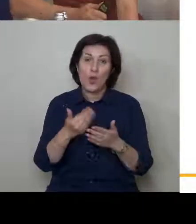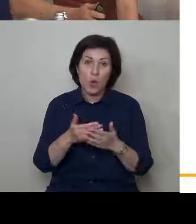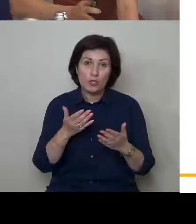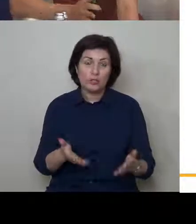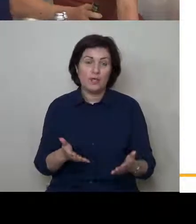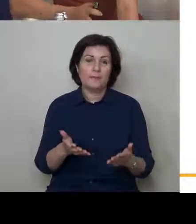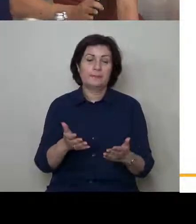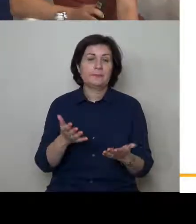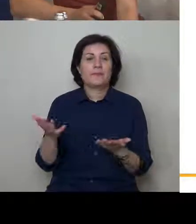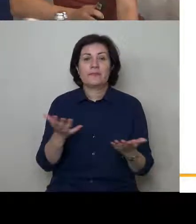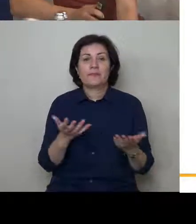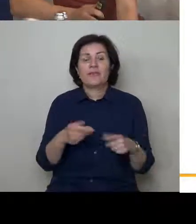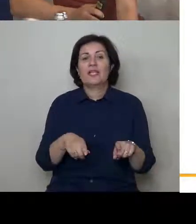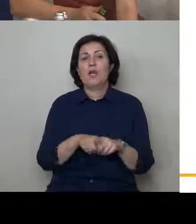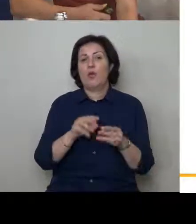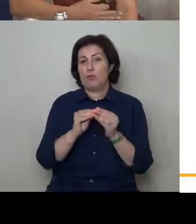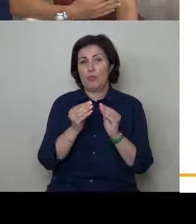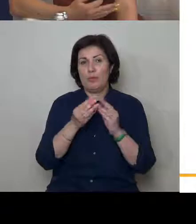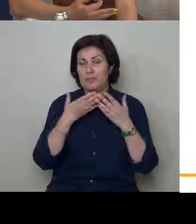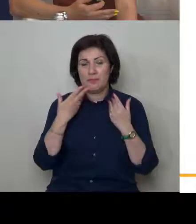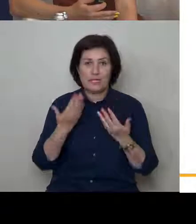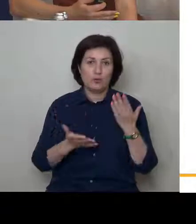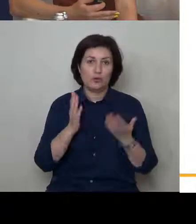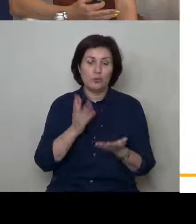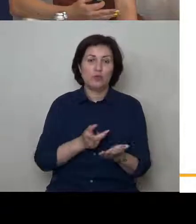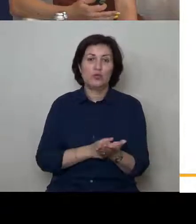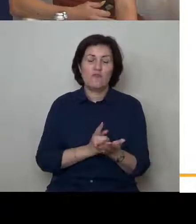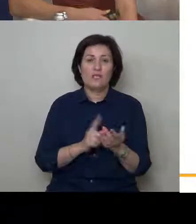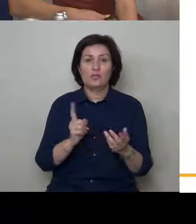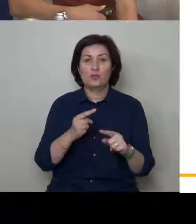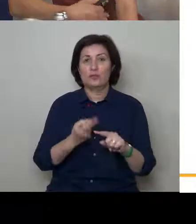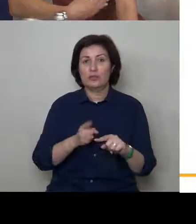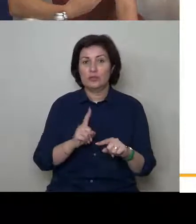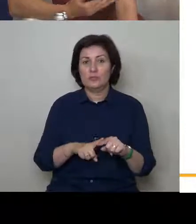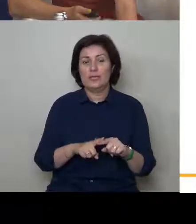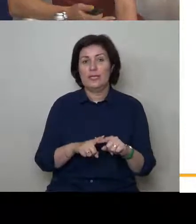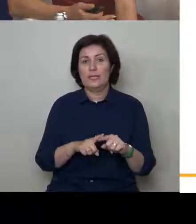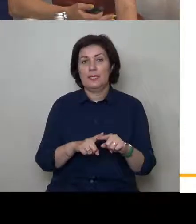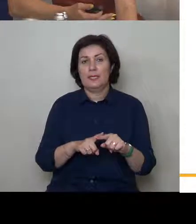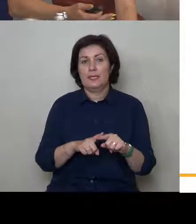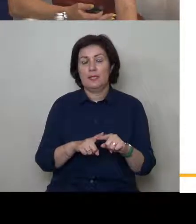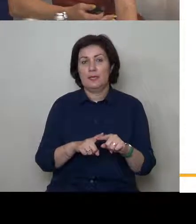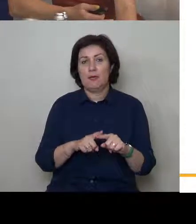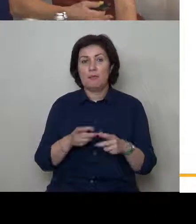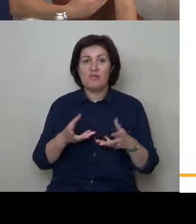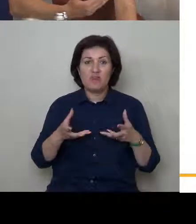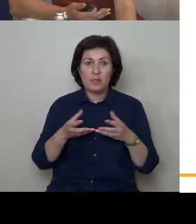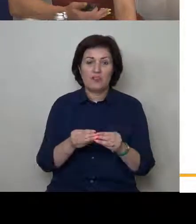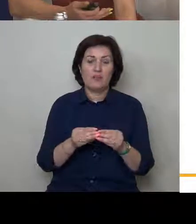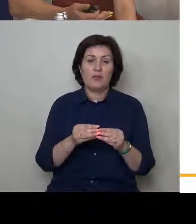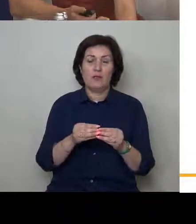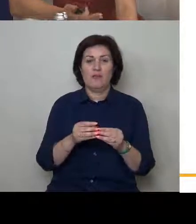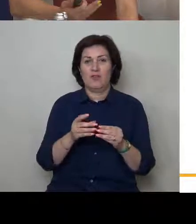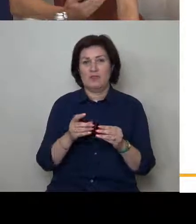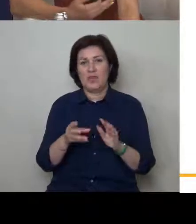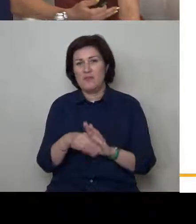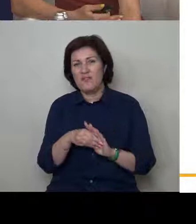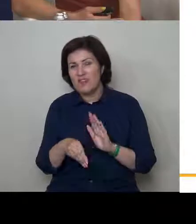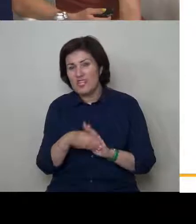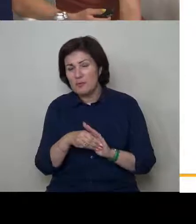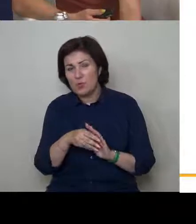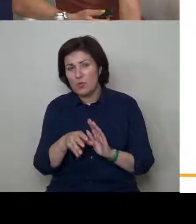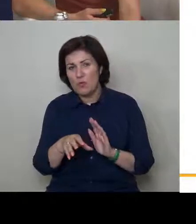cannot be brought to account, although it shouldn't be a problem if one can prove that this has been